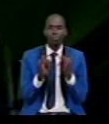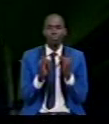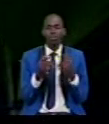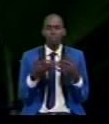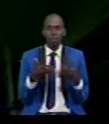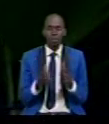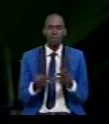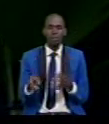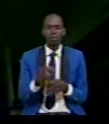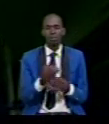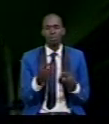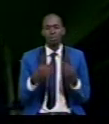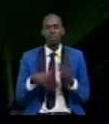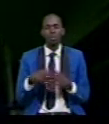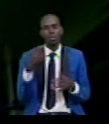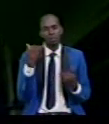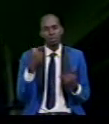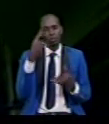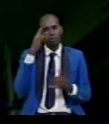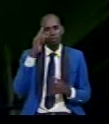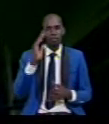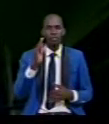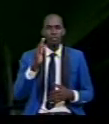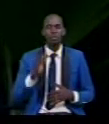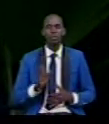for testimonies.